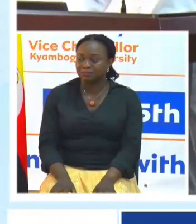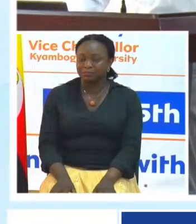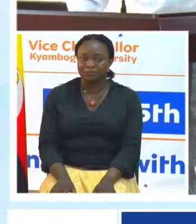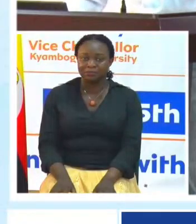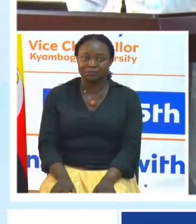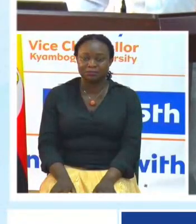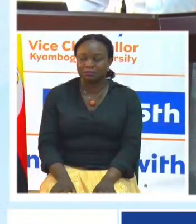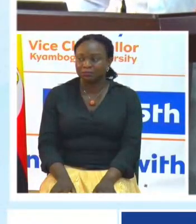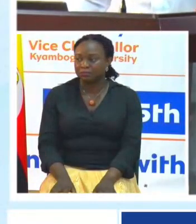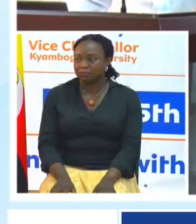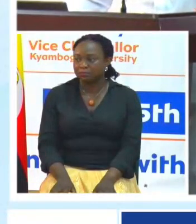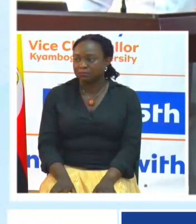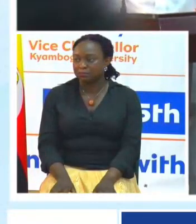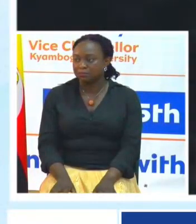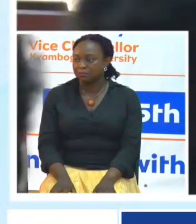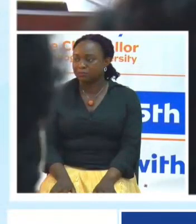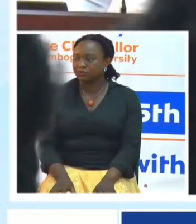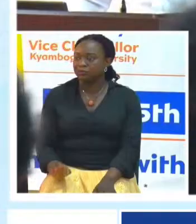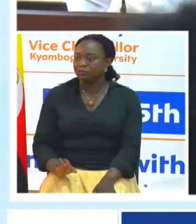Yes?